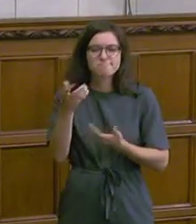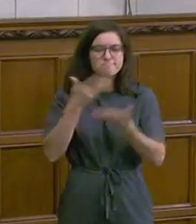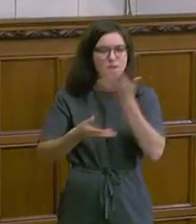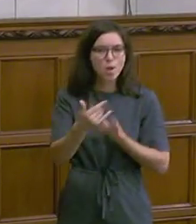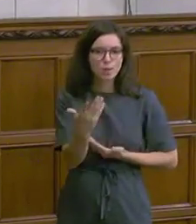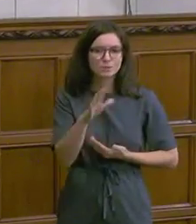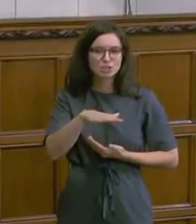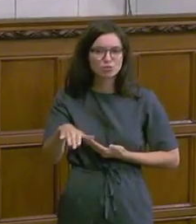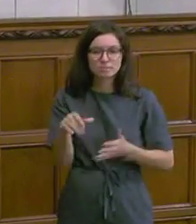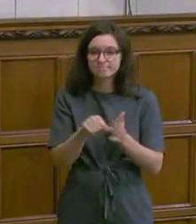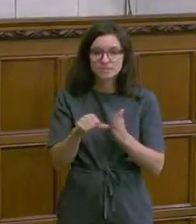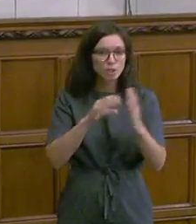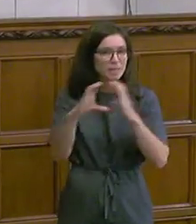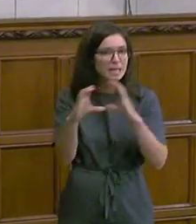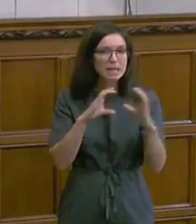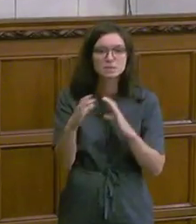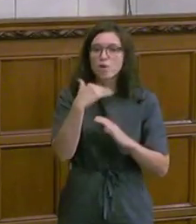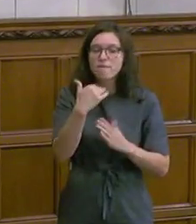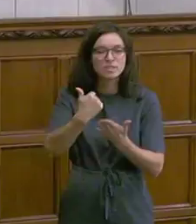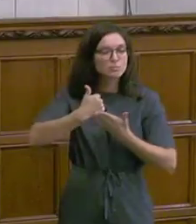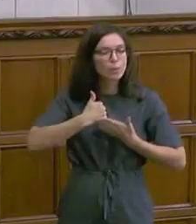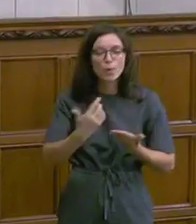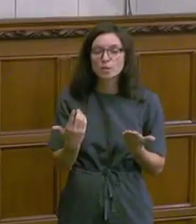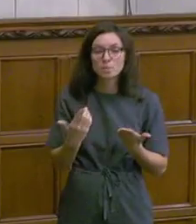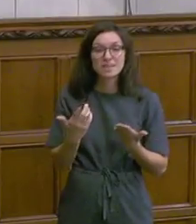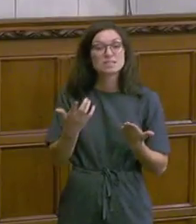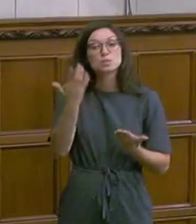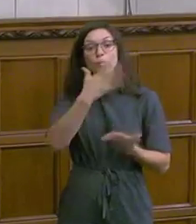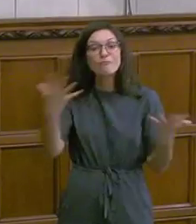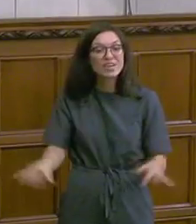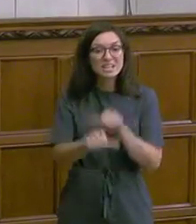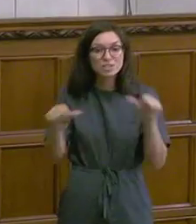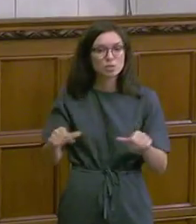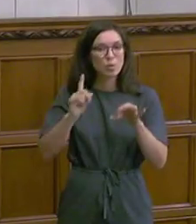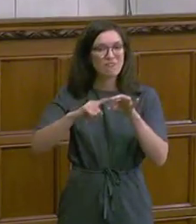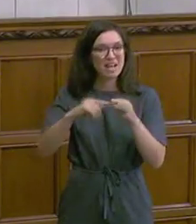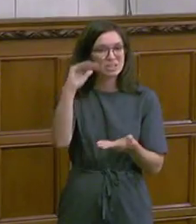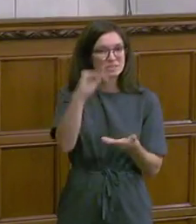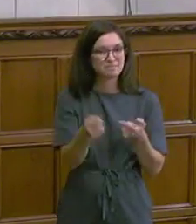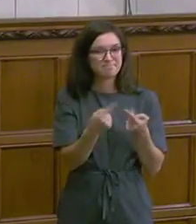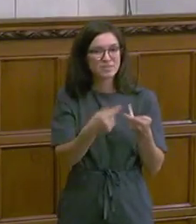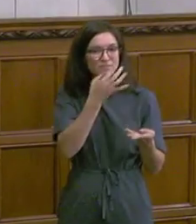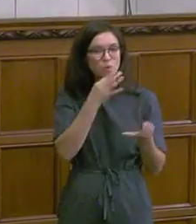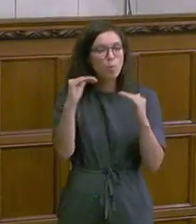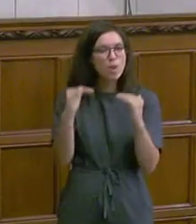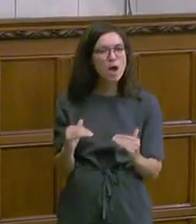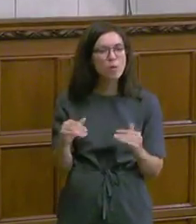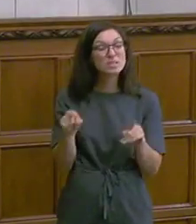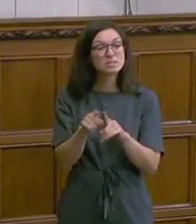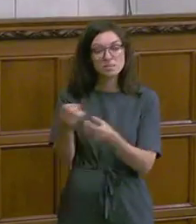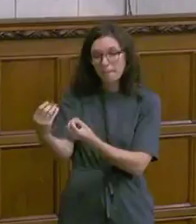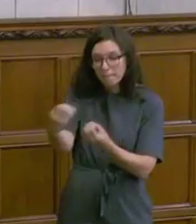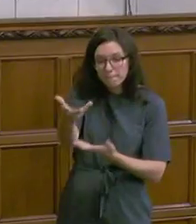find communication difficult and, of course, leave school with lower attainment. They also told me that they can lack a sense of identity and